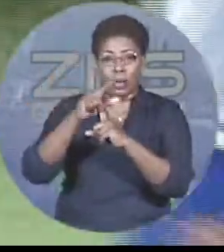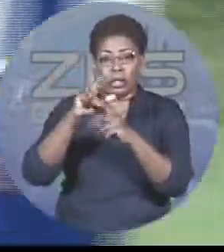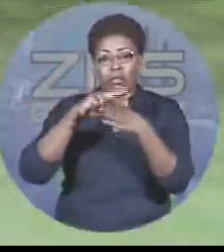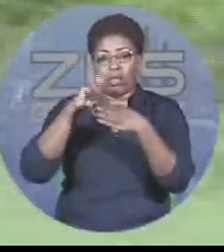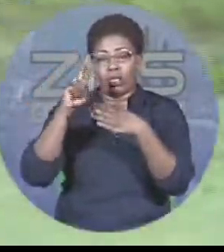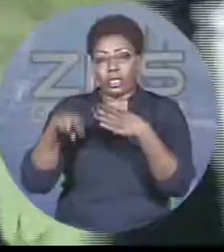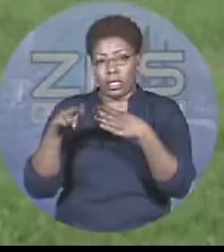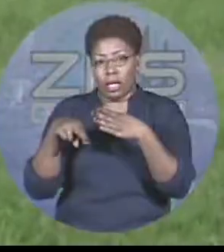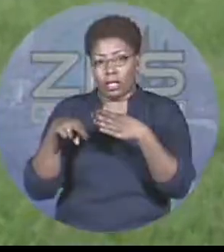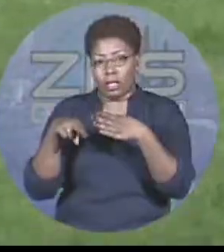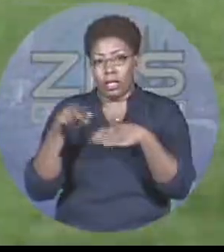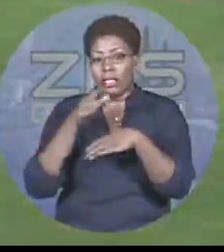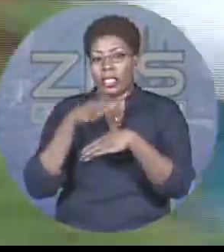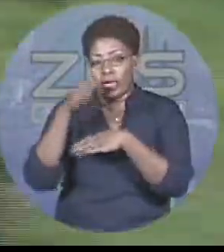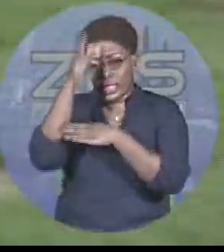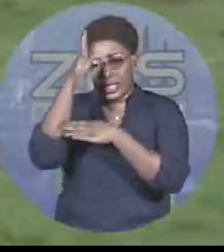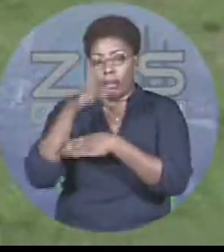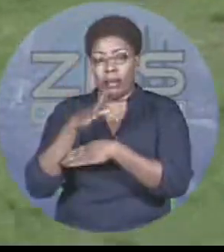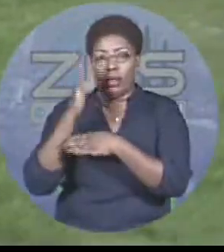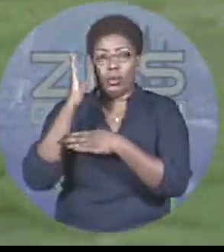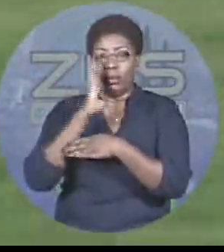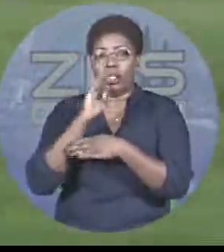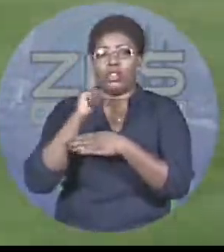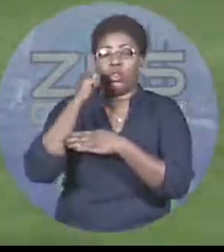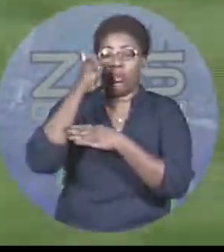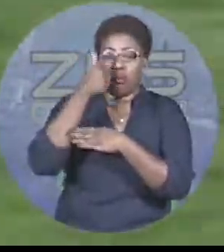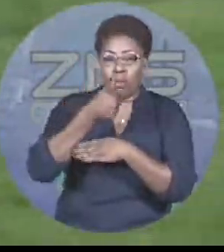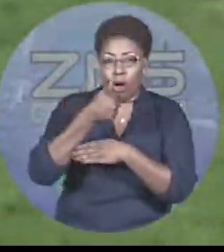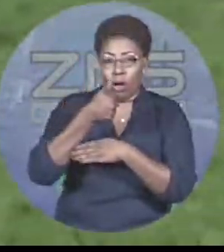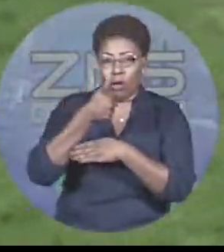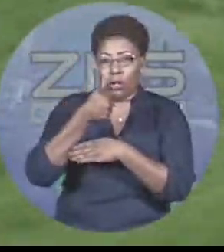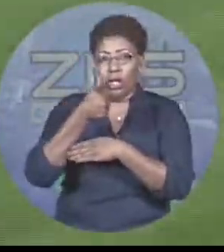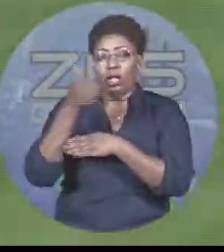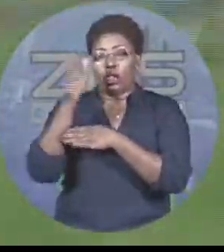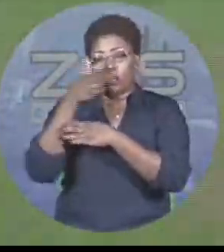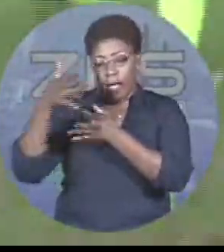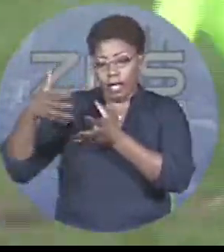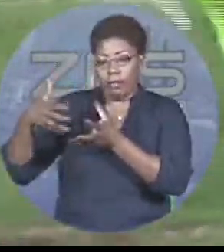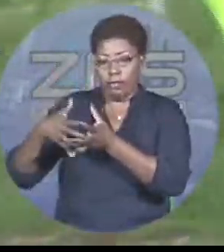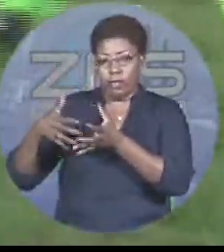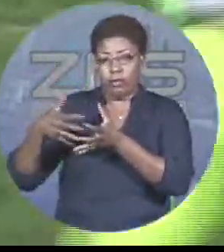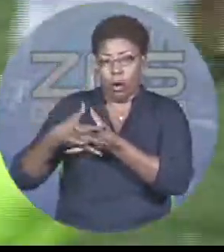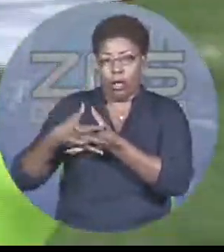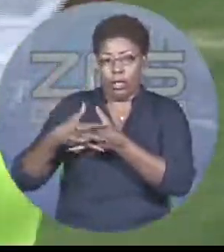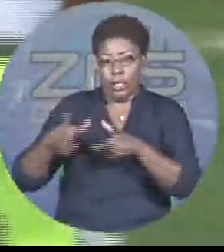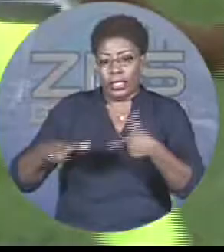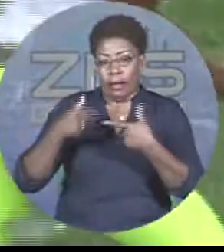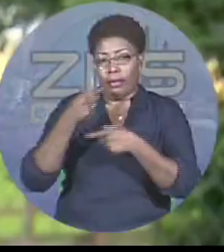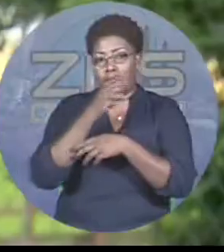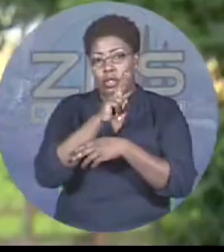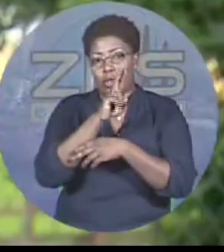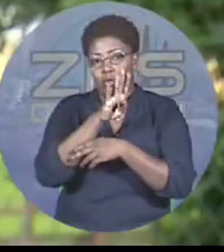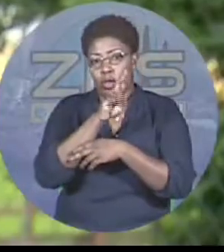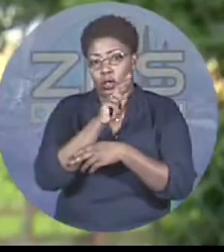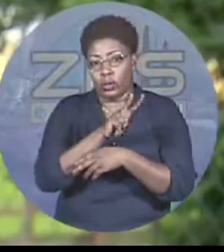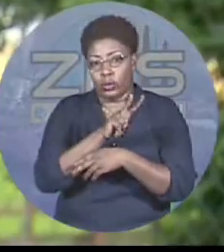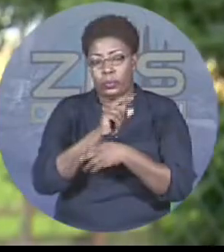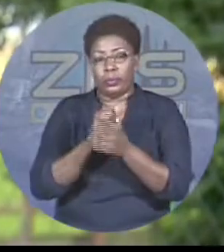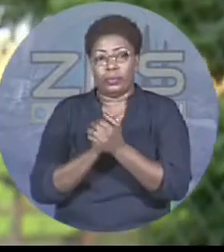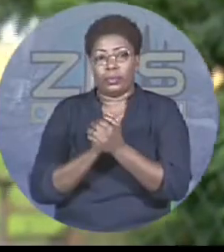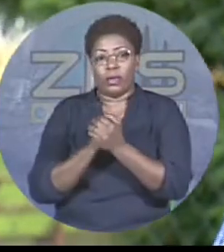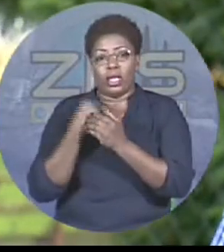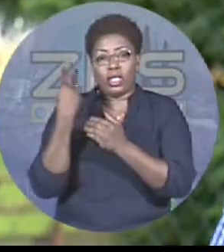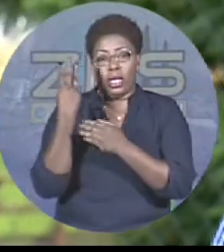results, ladies and men, will come your way tomorrow. But we can tell you flag football is well alive in the 2-4-2. This year, we have